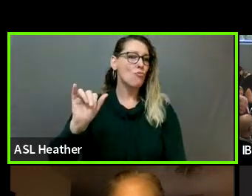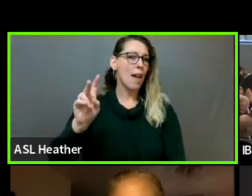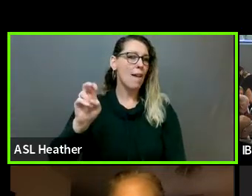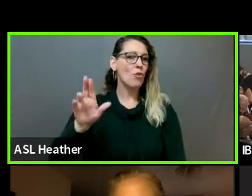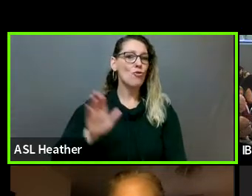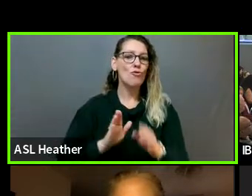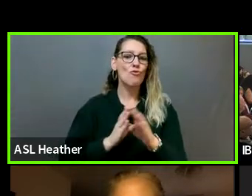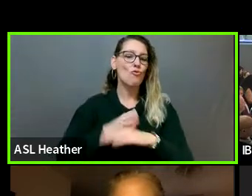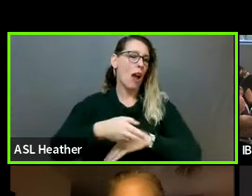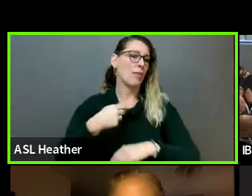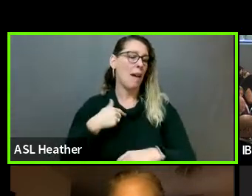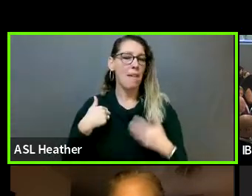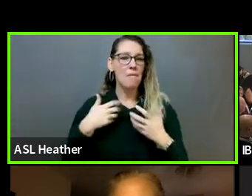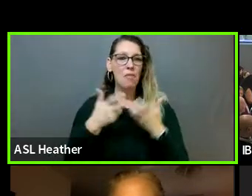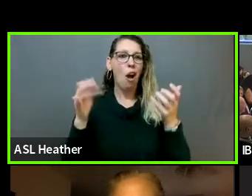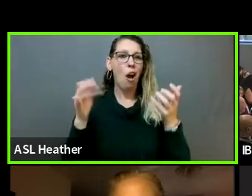historic